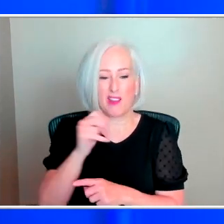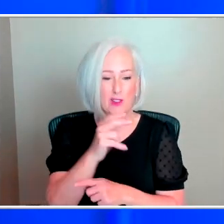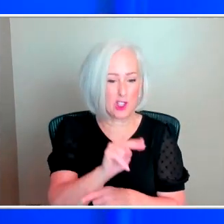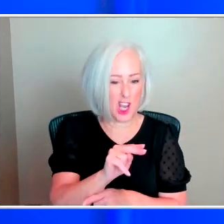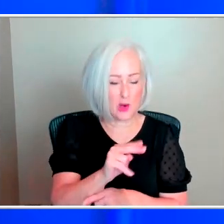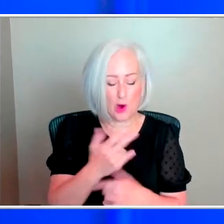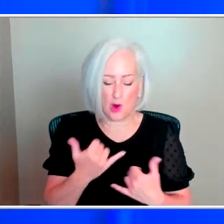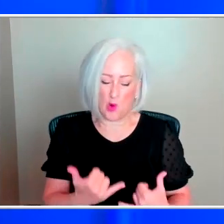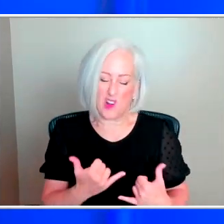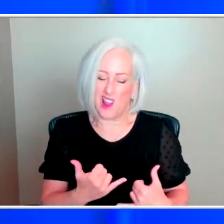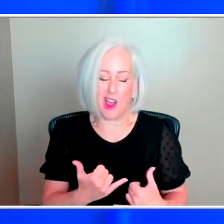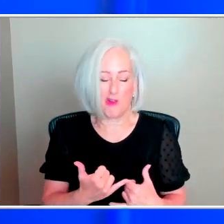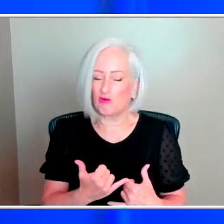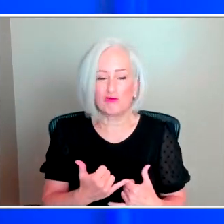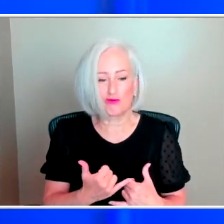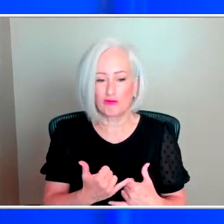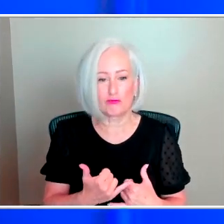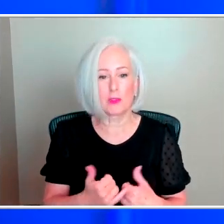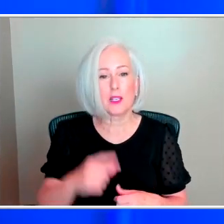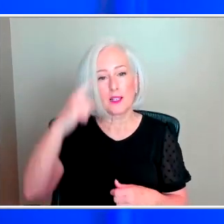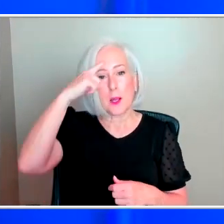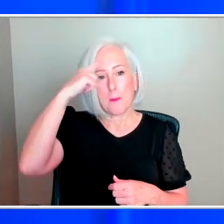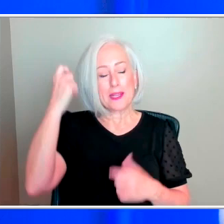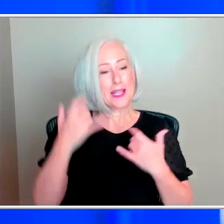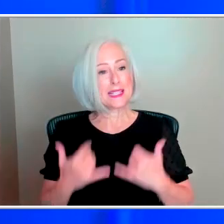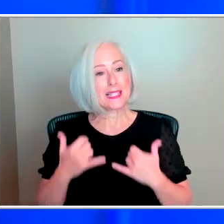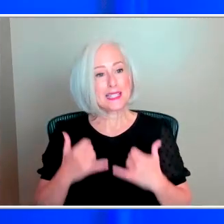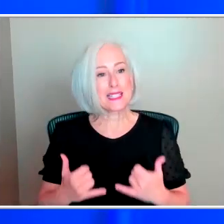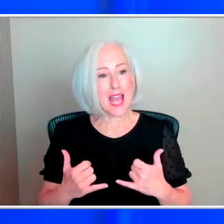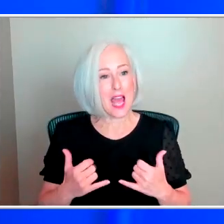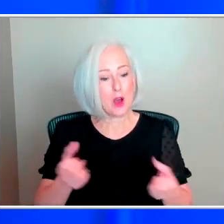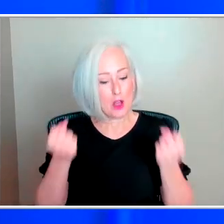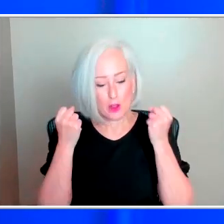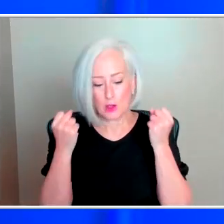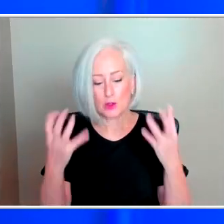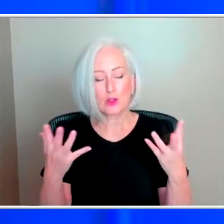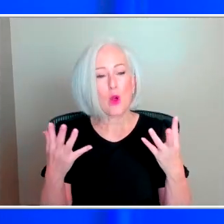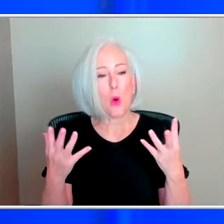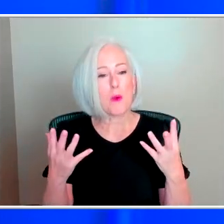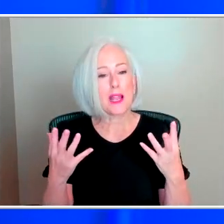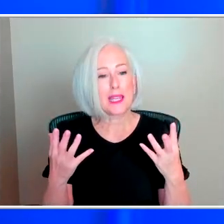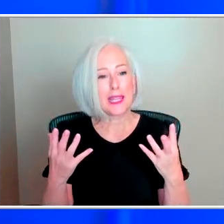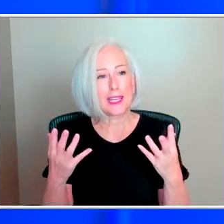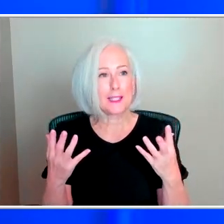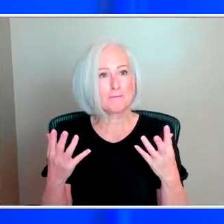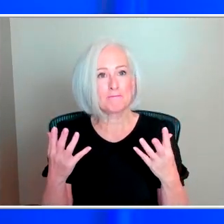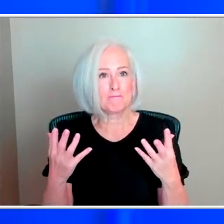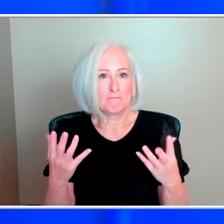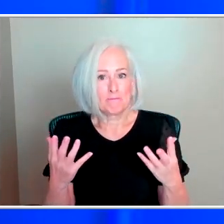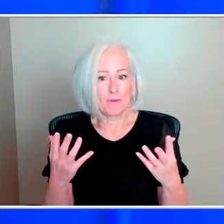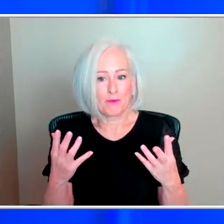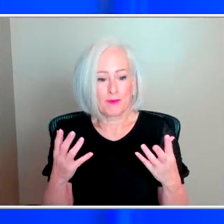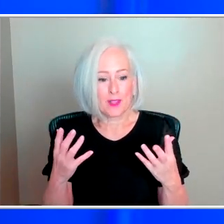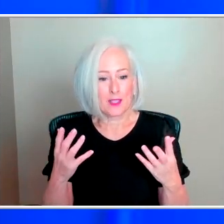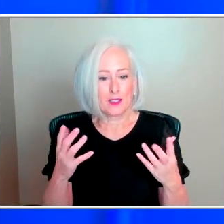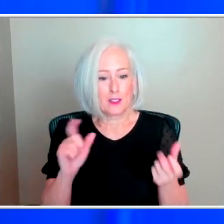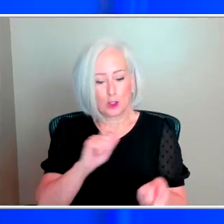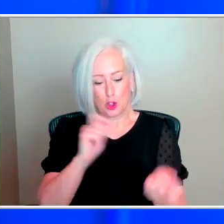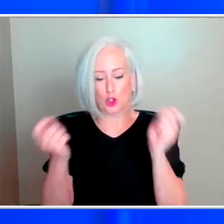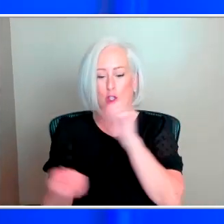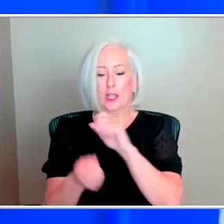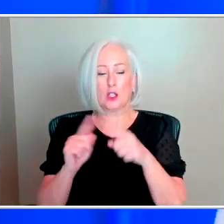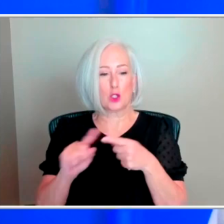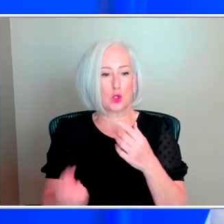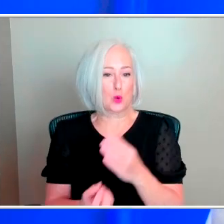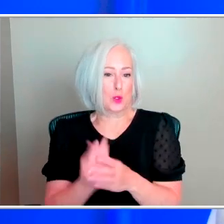year. Because again, right now there's so many, what do you say, with switching over to spring, you got